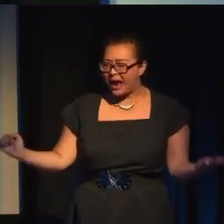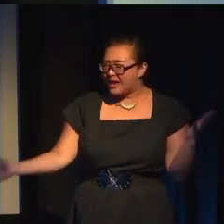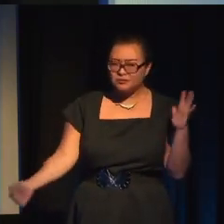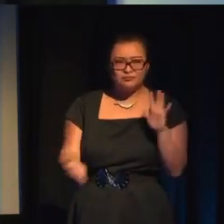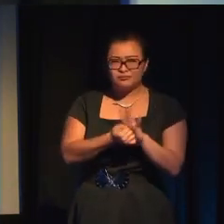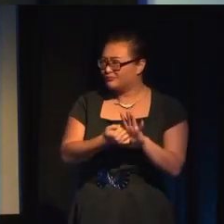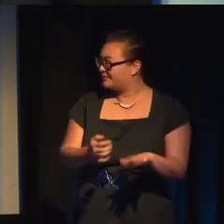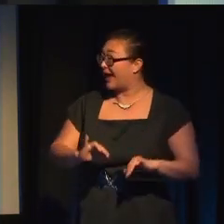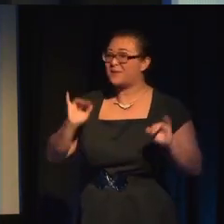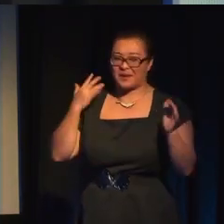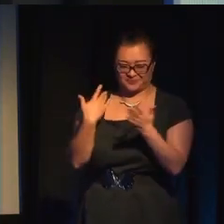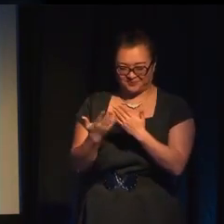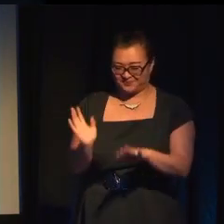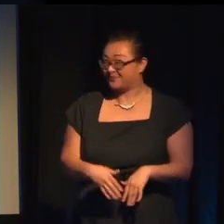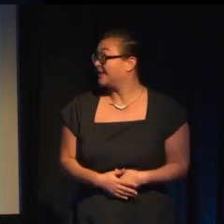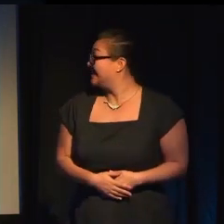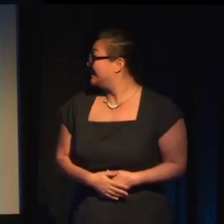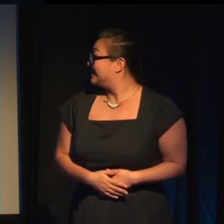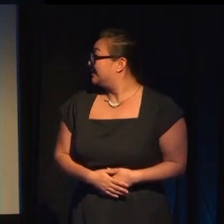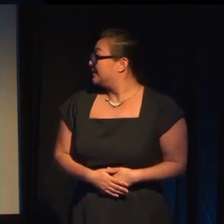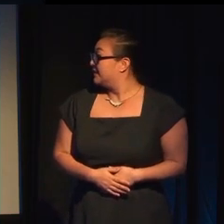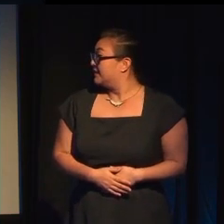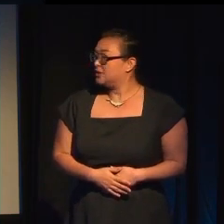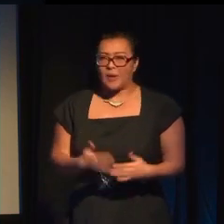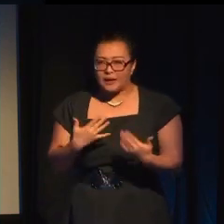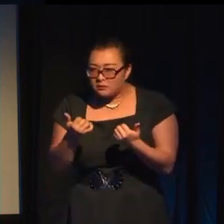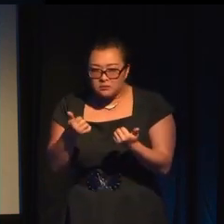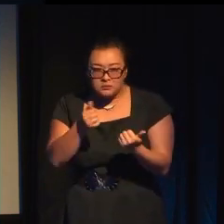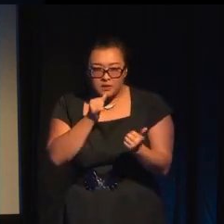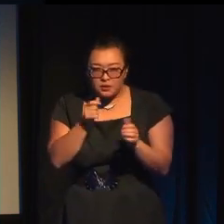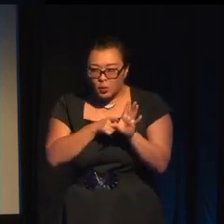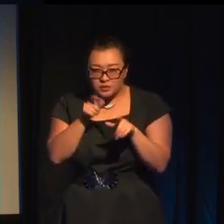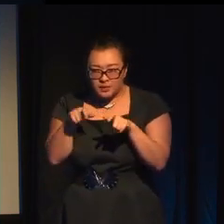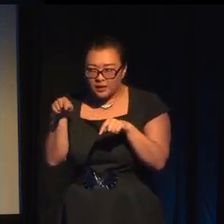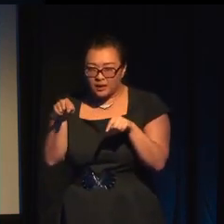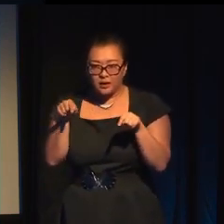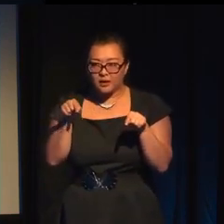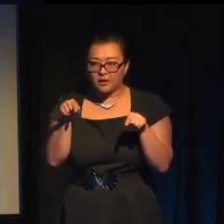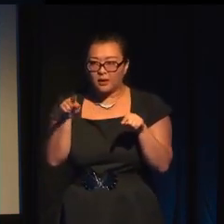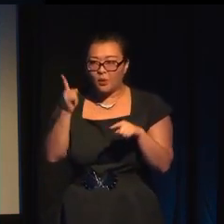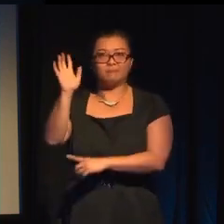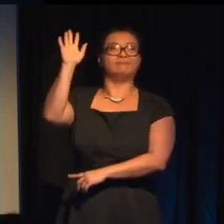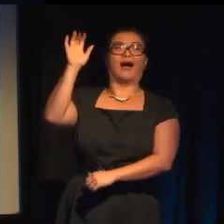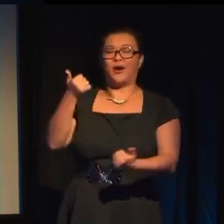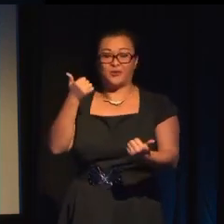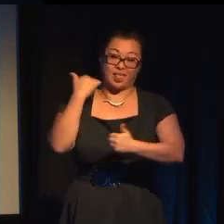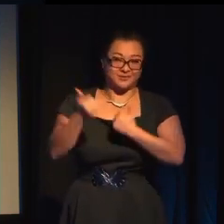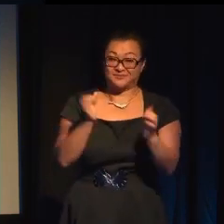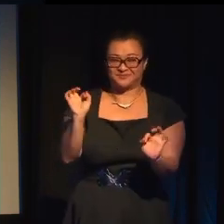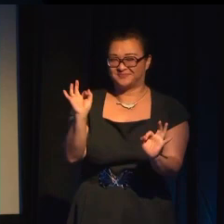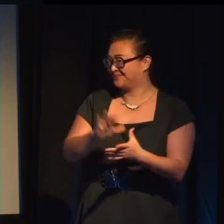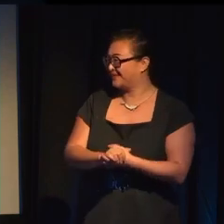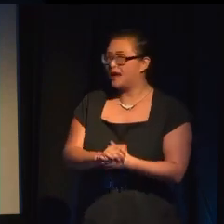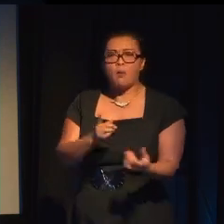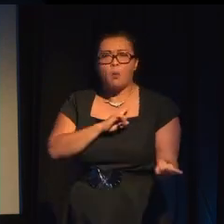Anyway, are there any good Yorkshire people here? Oh, good. Well done. Excellent. Why? Why